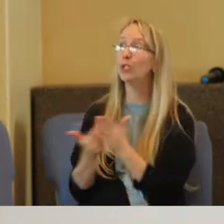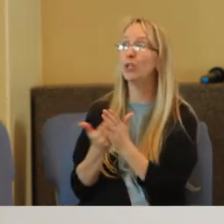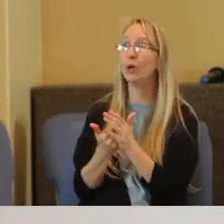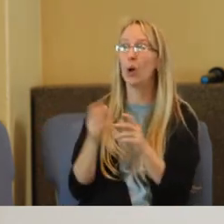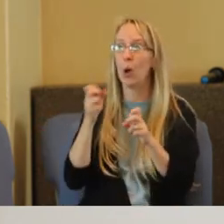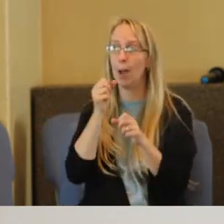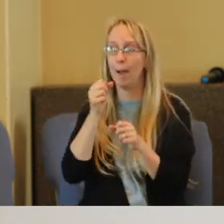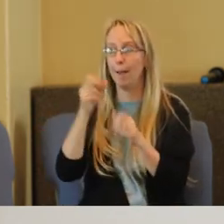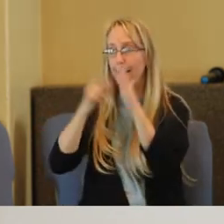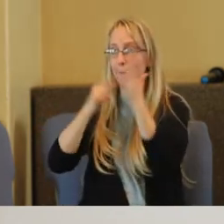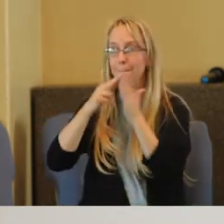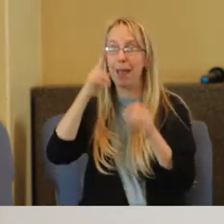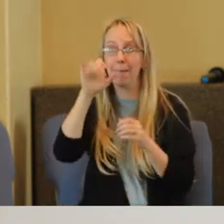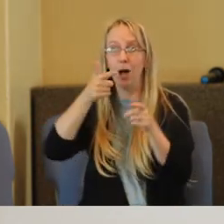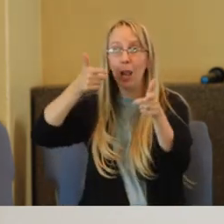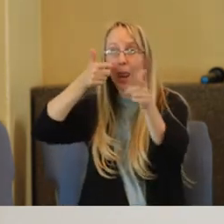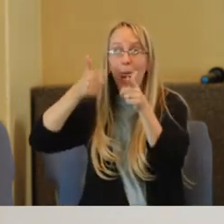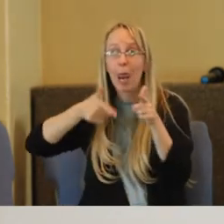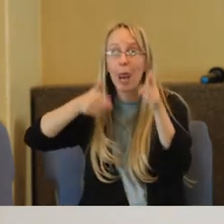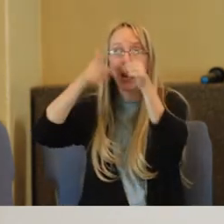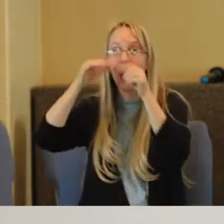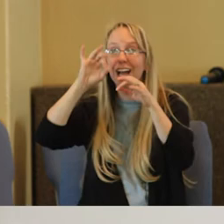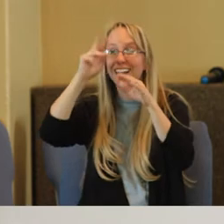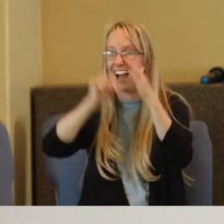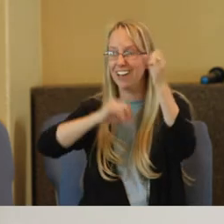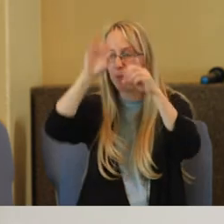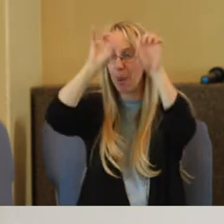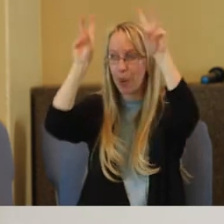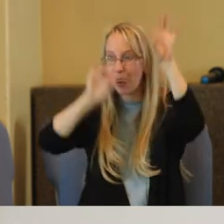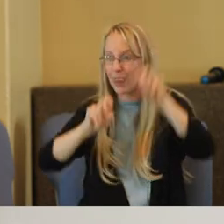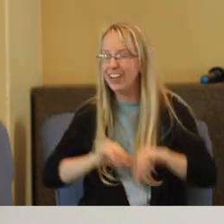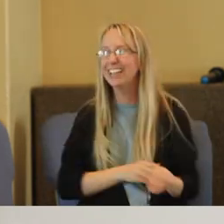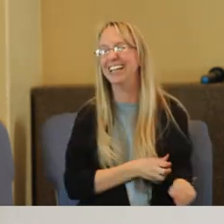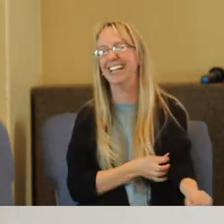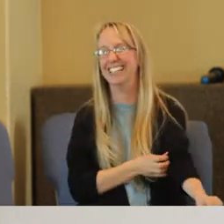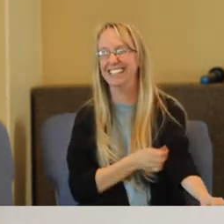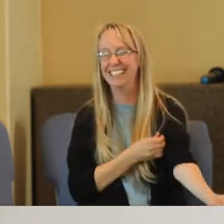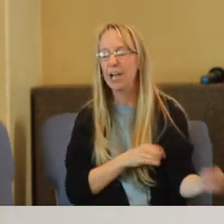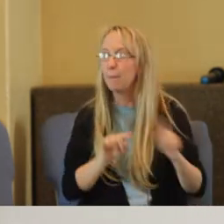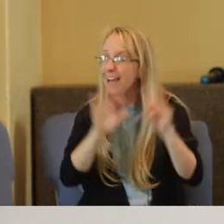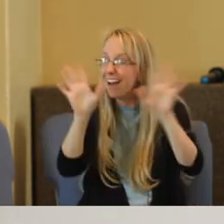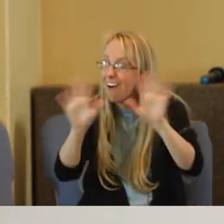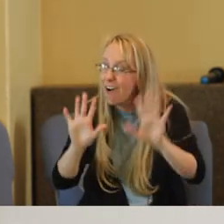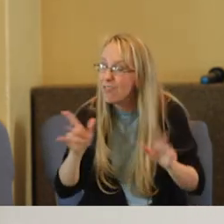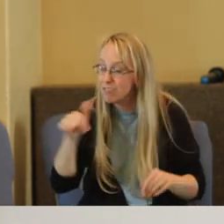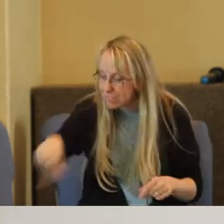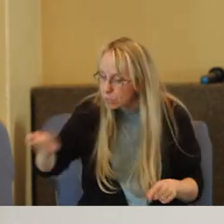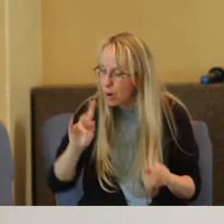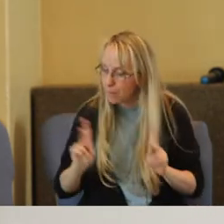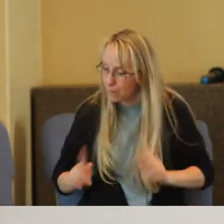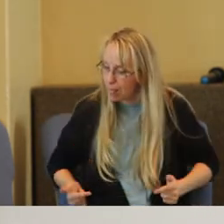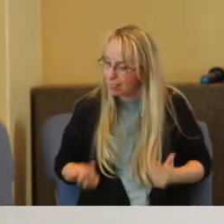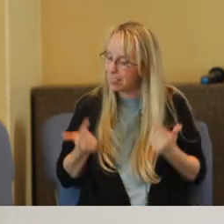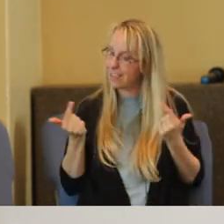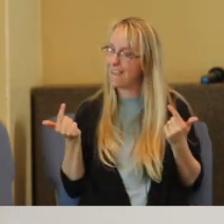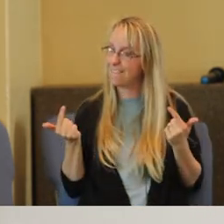and have paintball wars. But no, this is where people live. This is where people